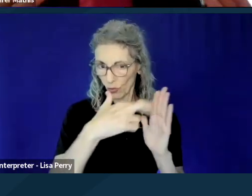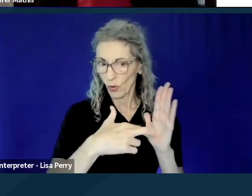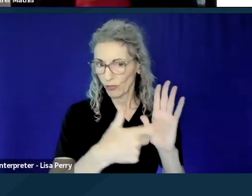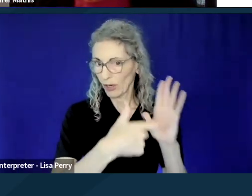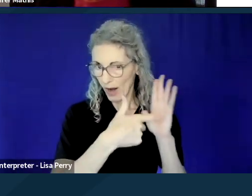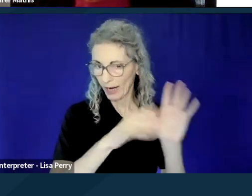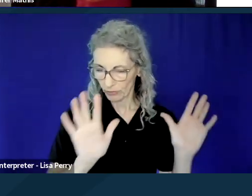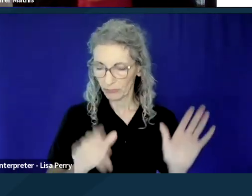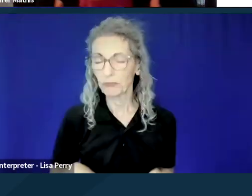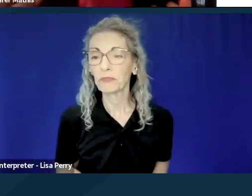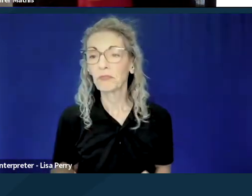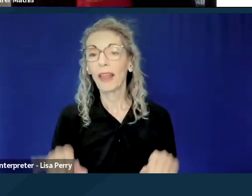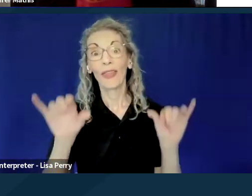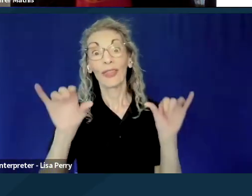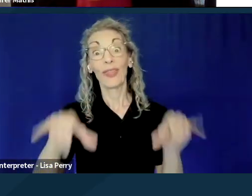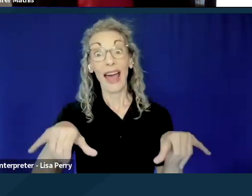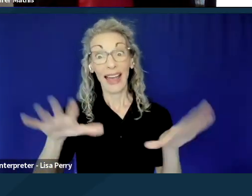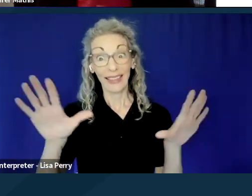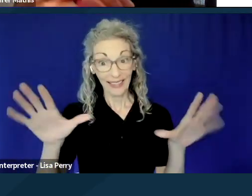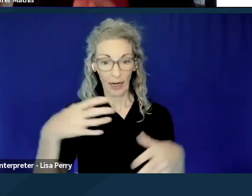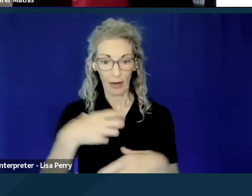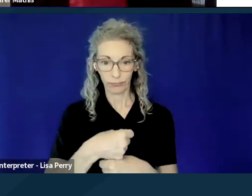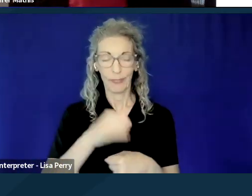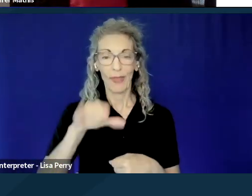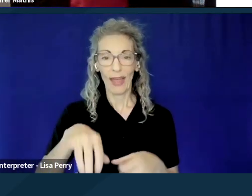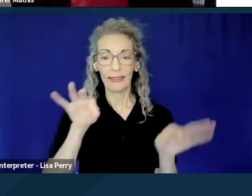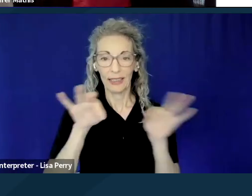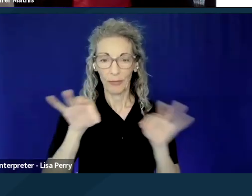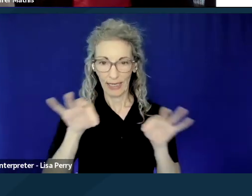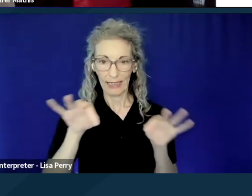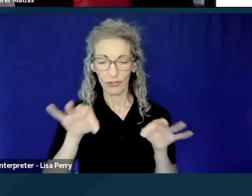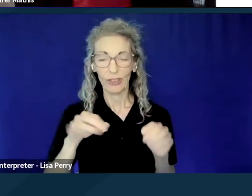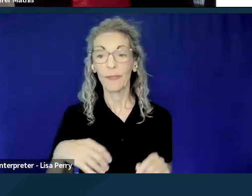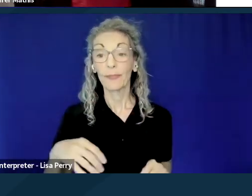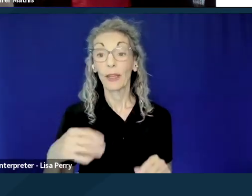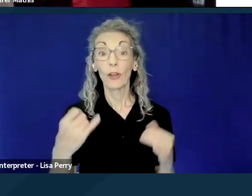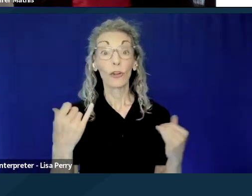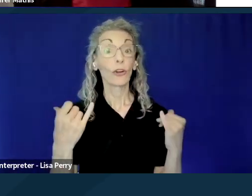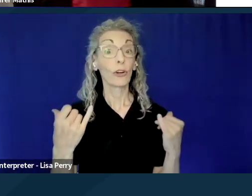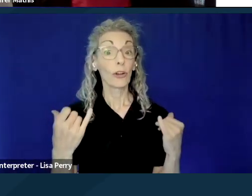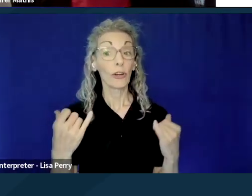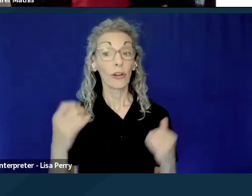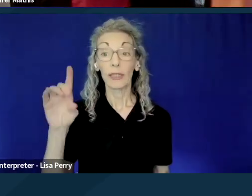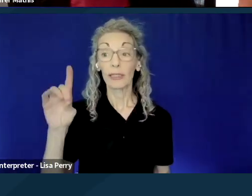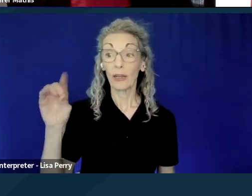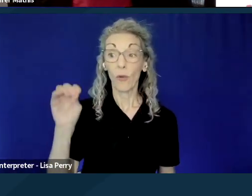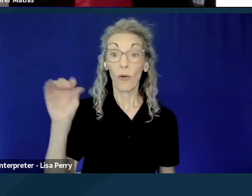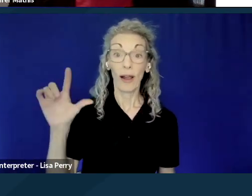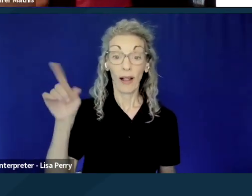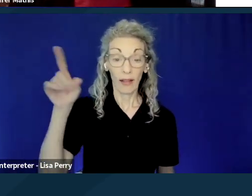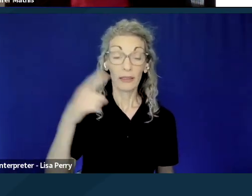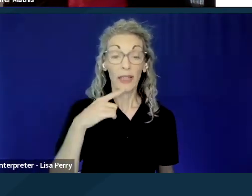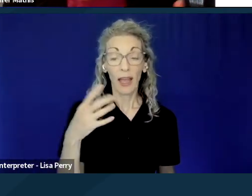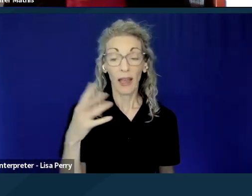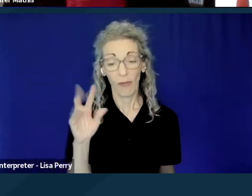So that is basically the explanation. Currently, the Department of Labor is saying, well, we